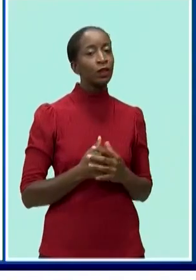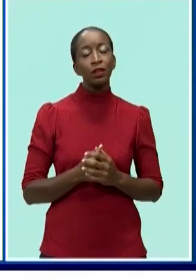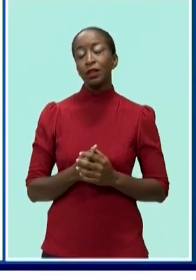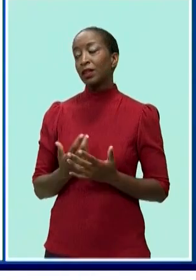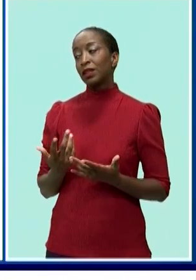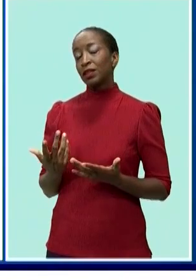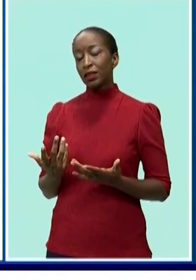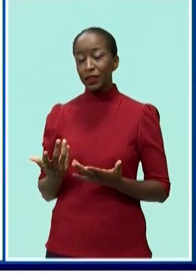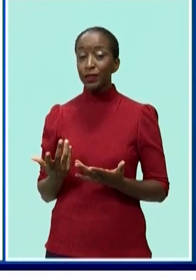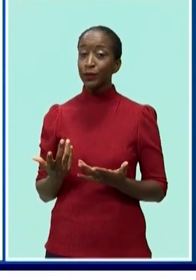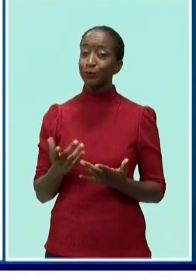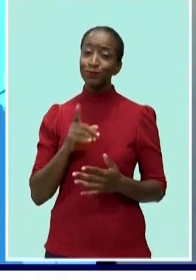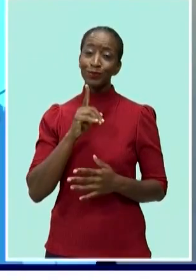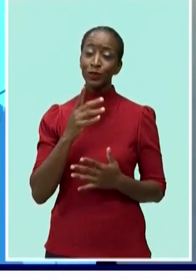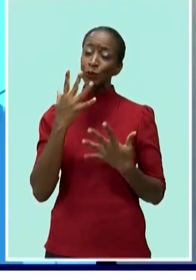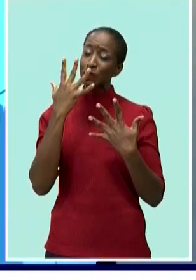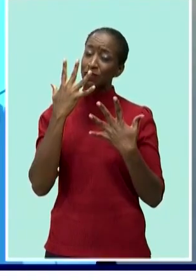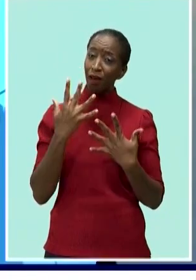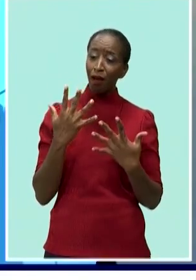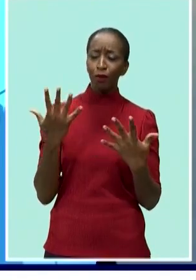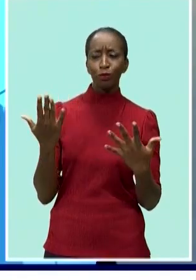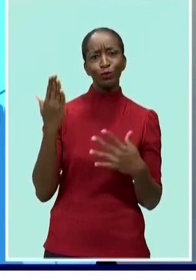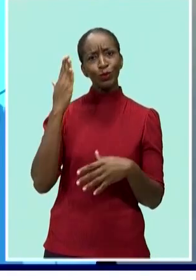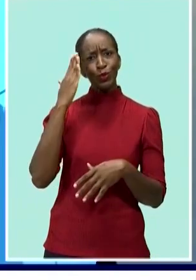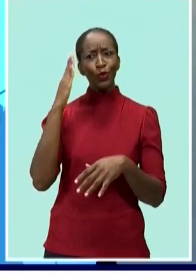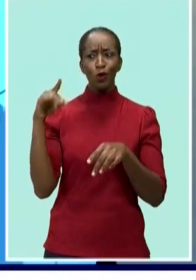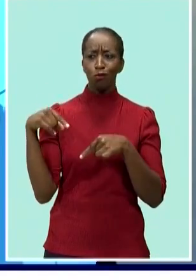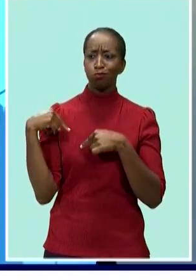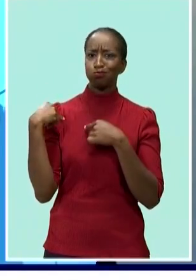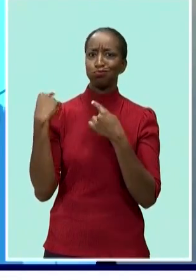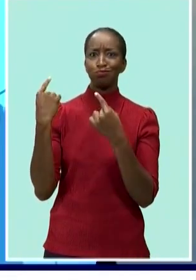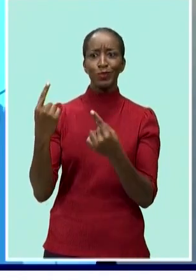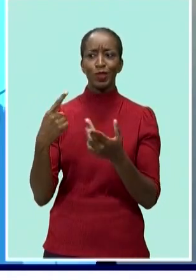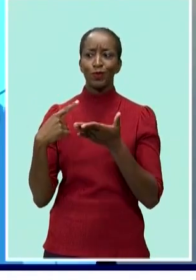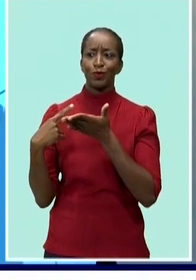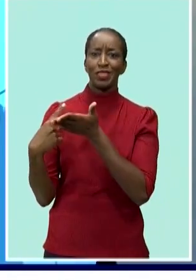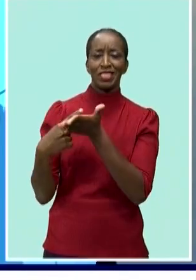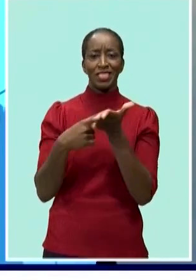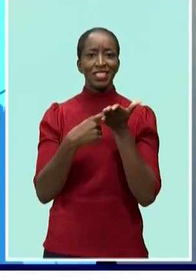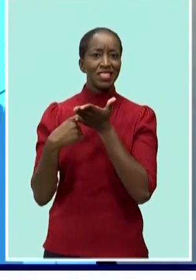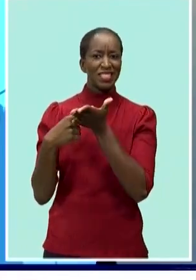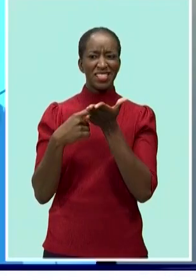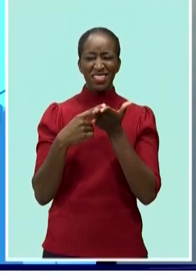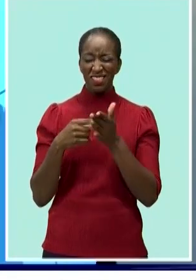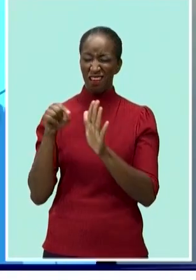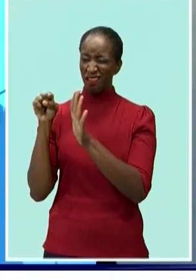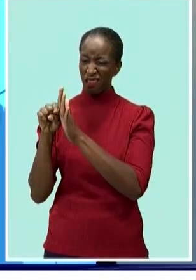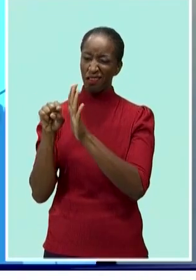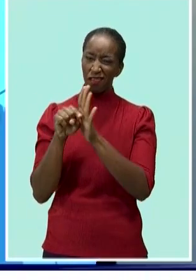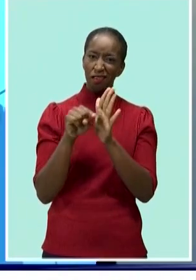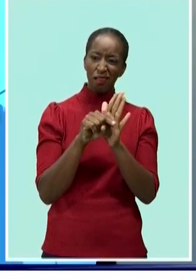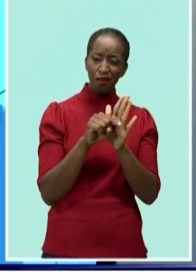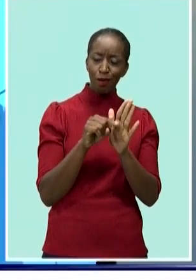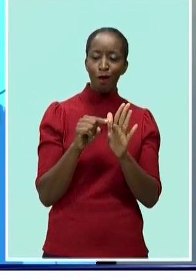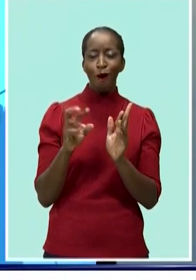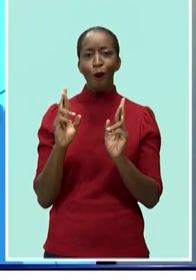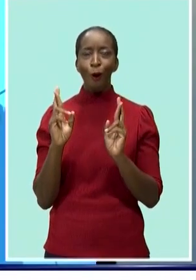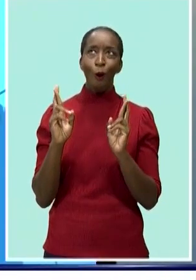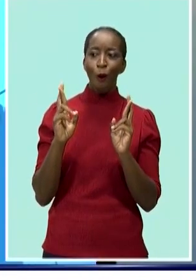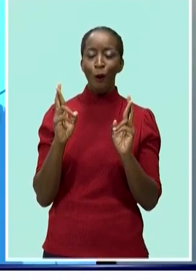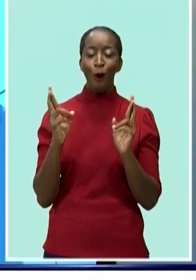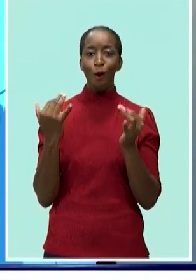situation, and you might remember we were discussing with fingers crossed, hoping that the murders would abate, and we reached just over a